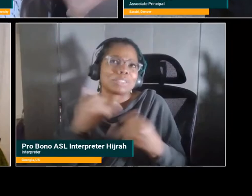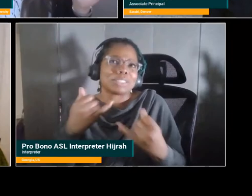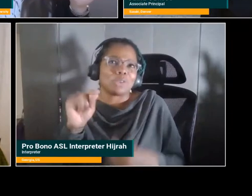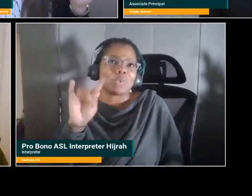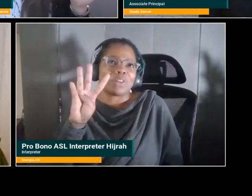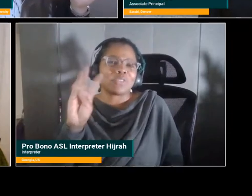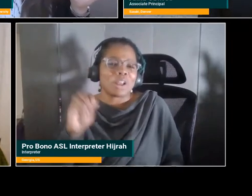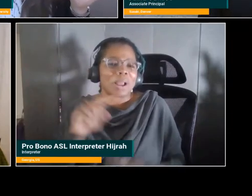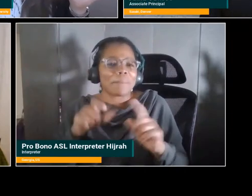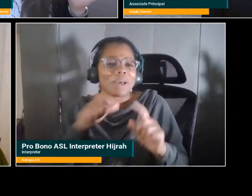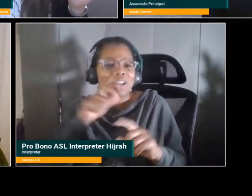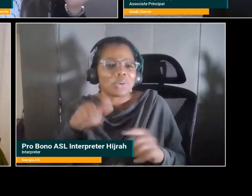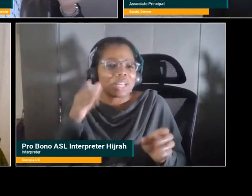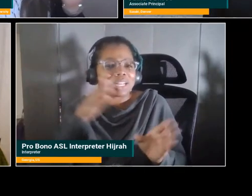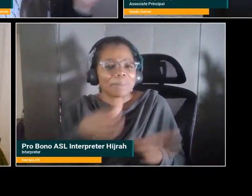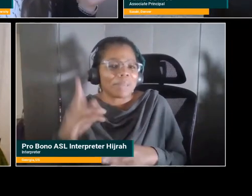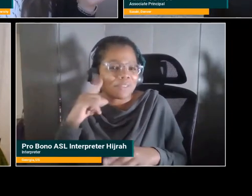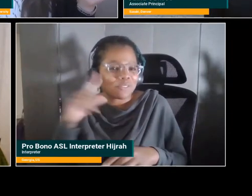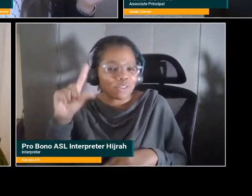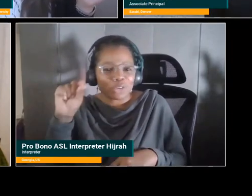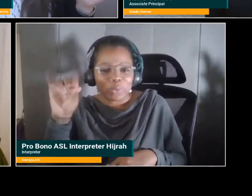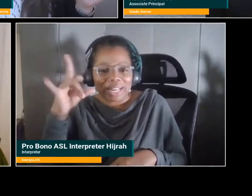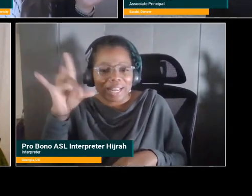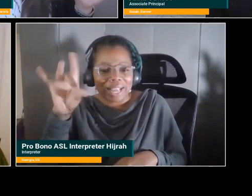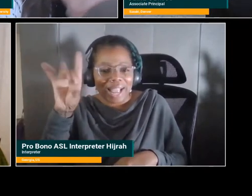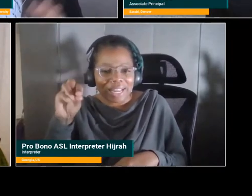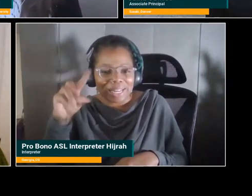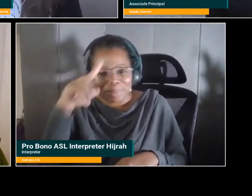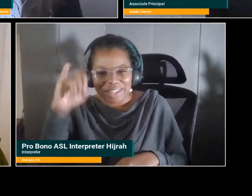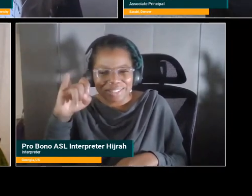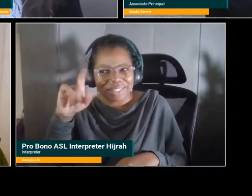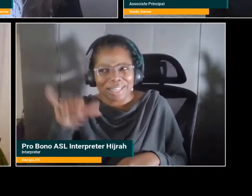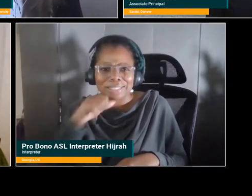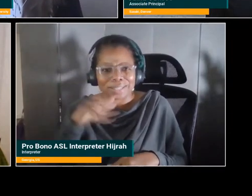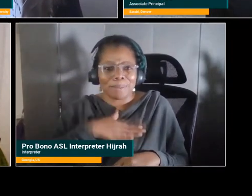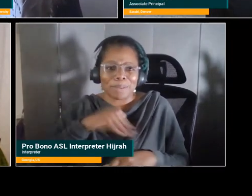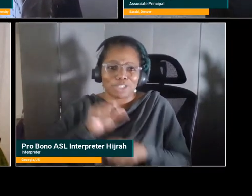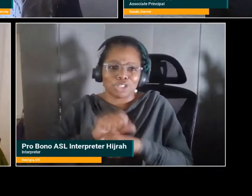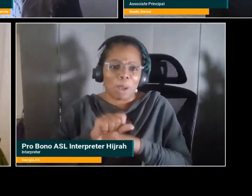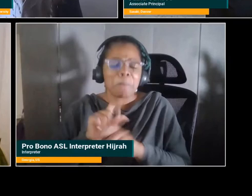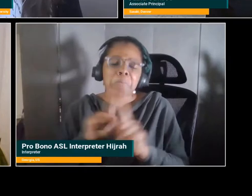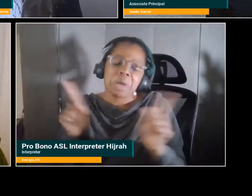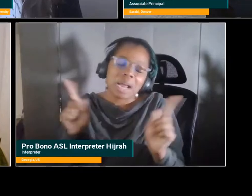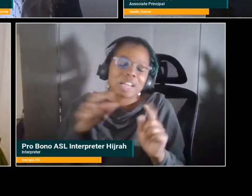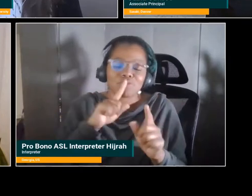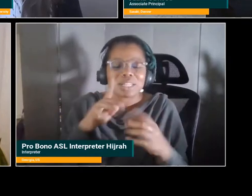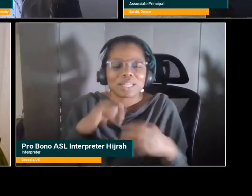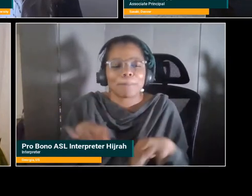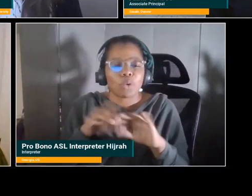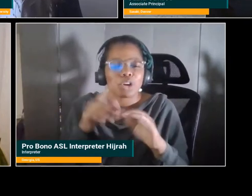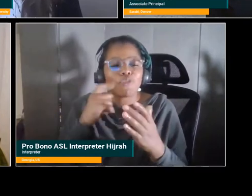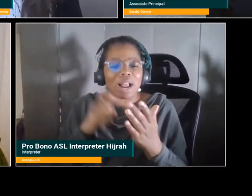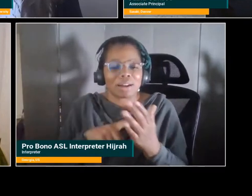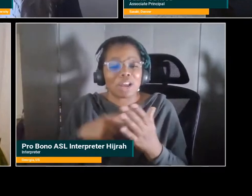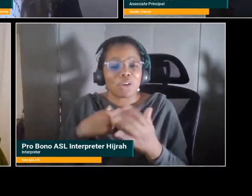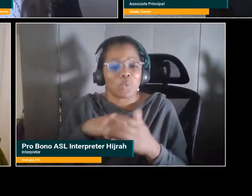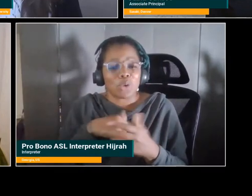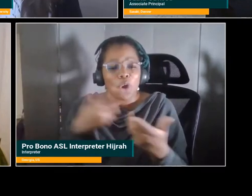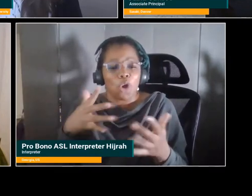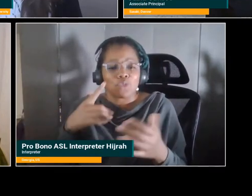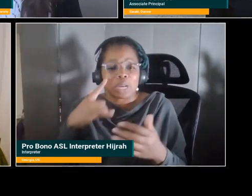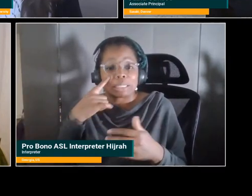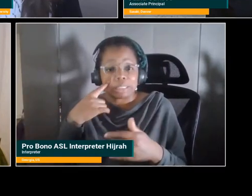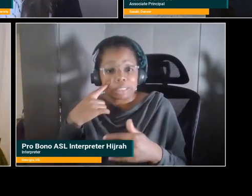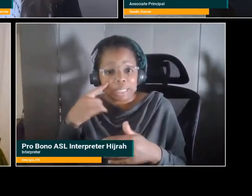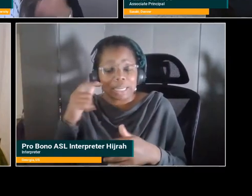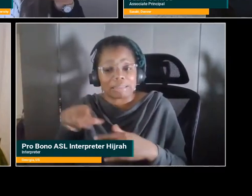I don't need to plan for 2080 because that's not my job, you know? But I think it's just so important to recognize that we're already seeing these